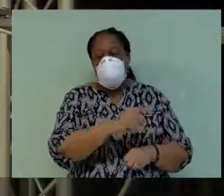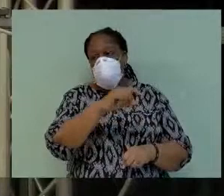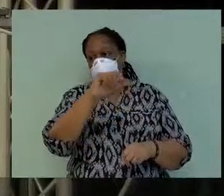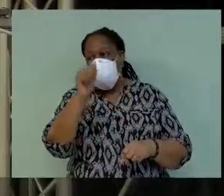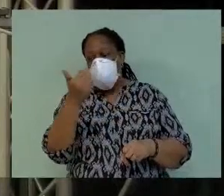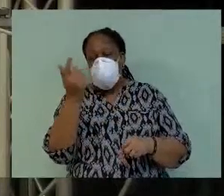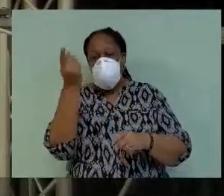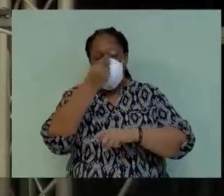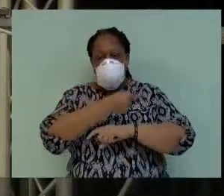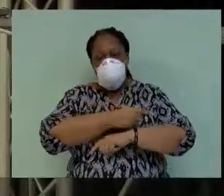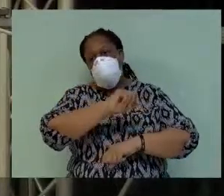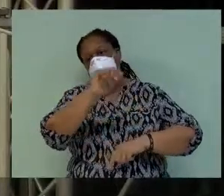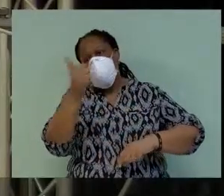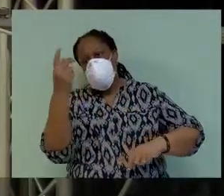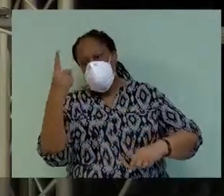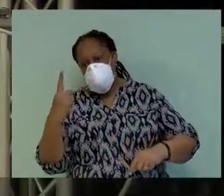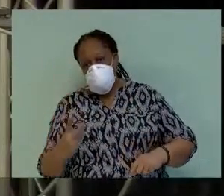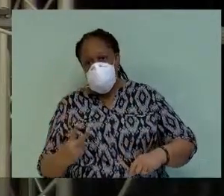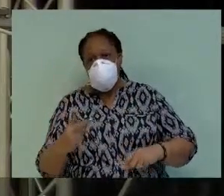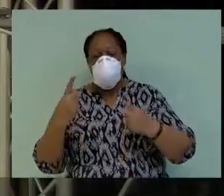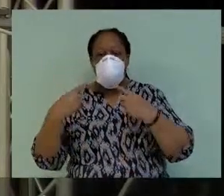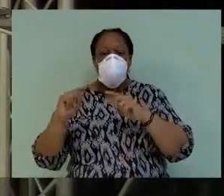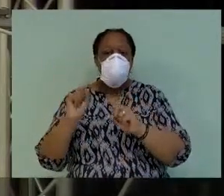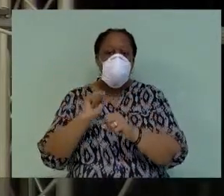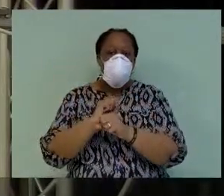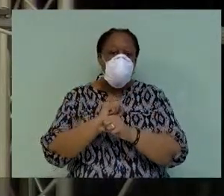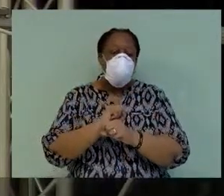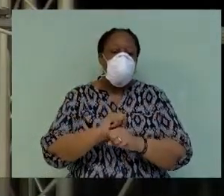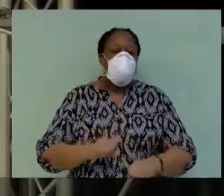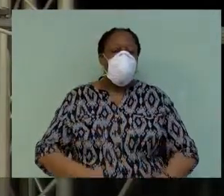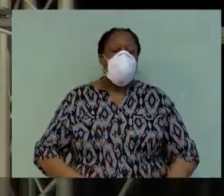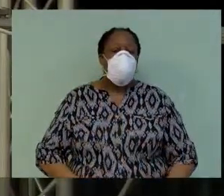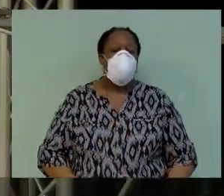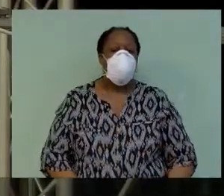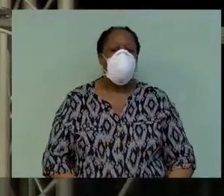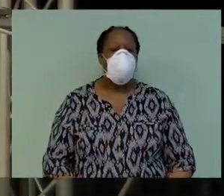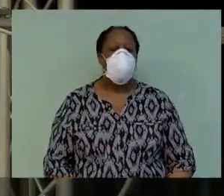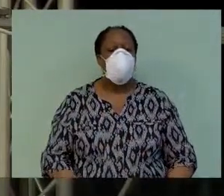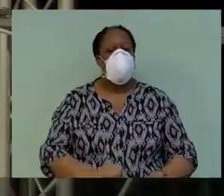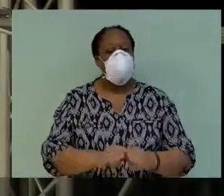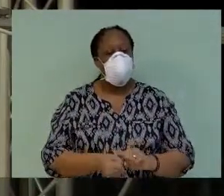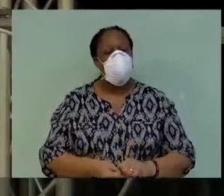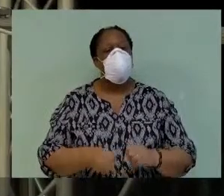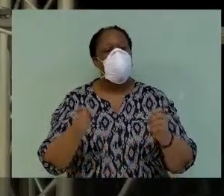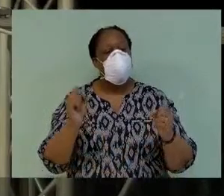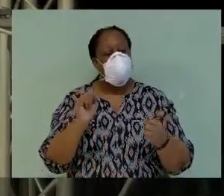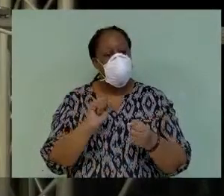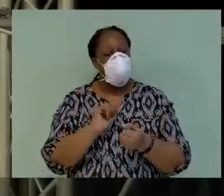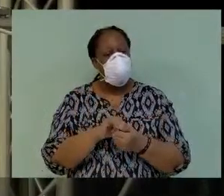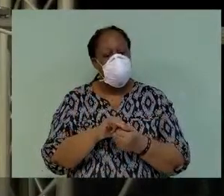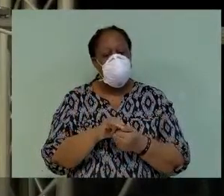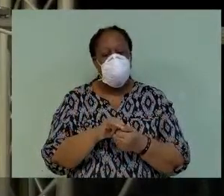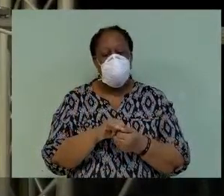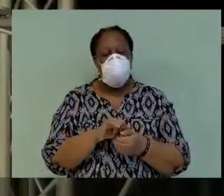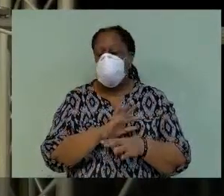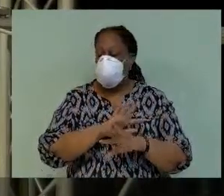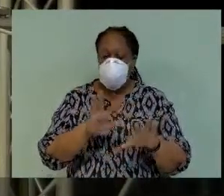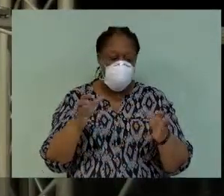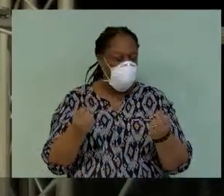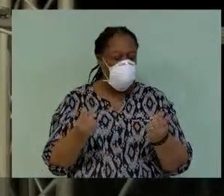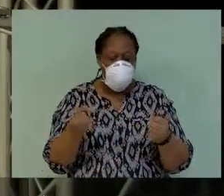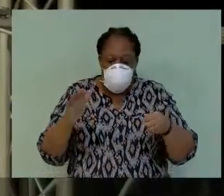half, so as to try and accommodate our new normal, where we don't want